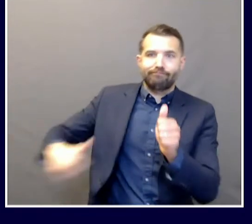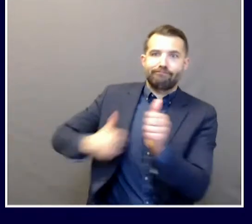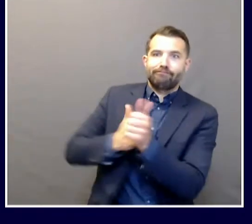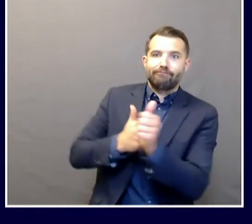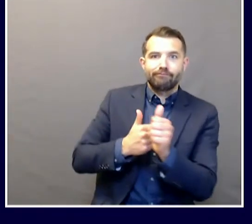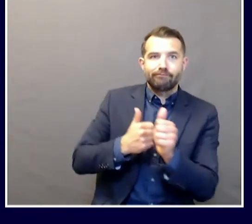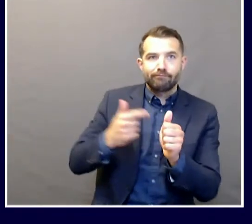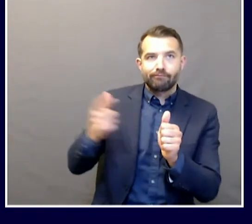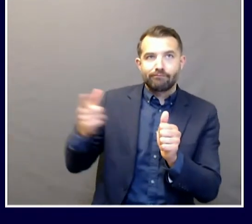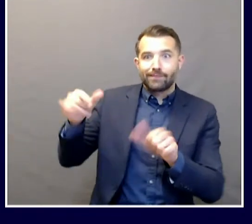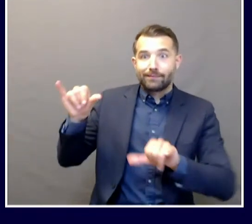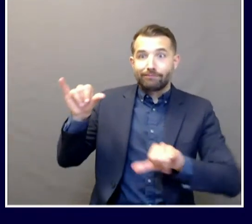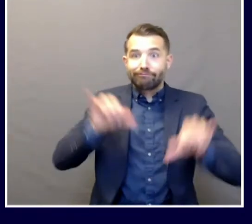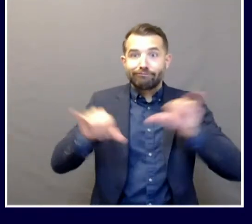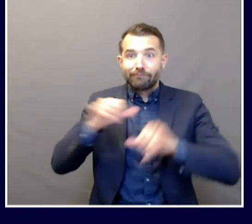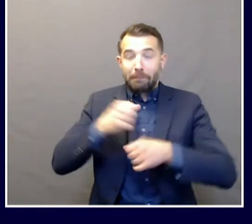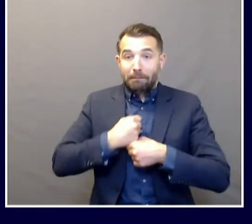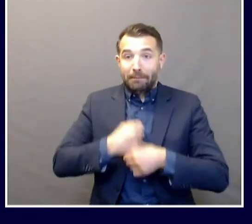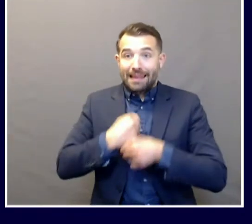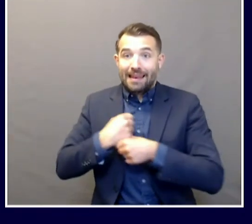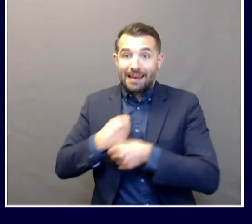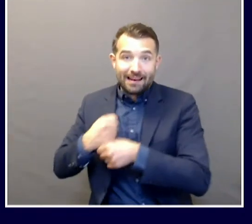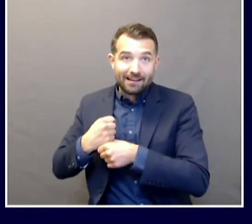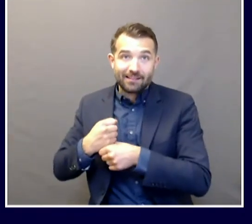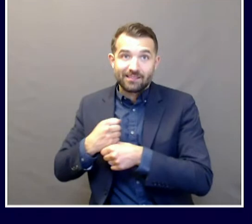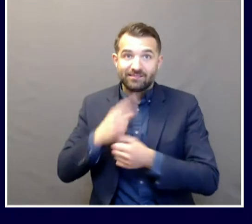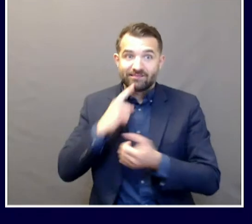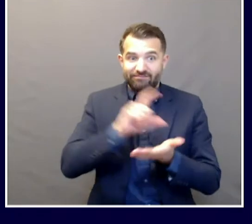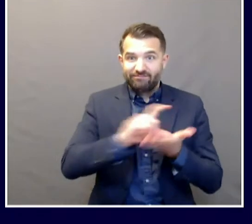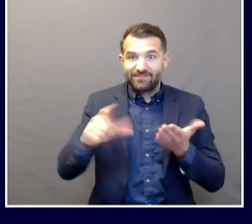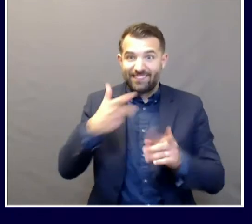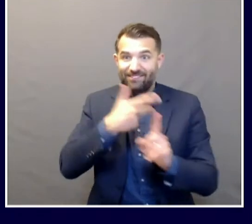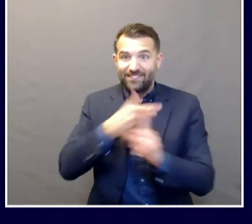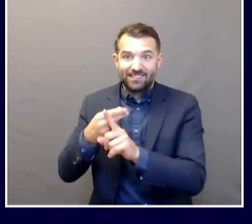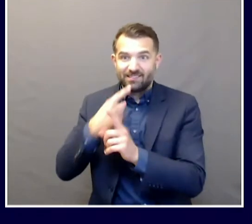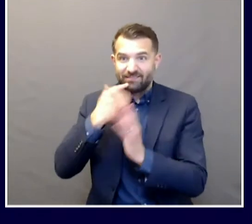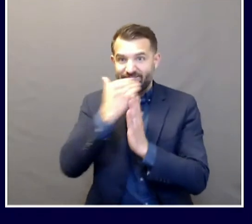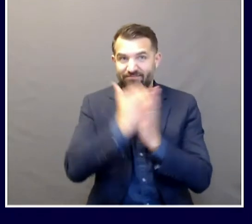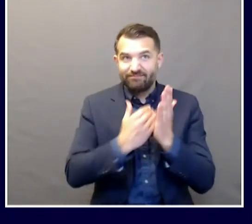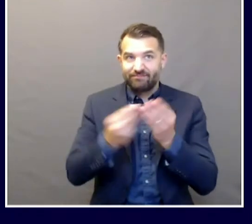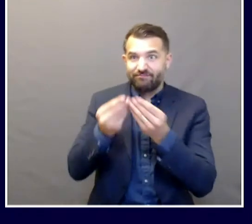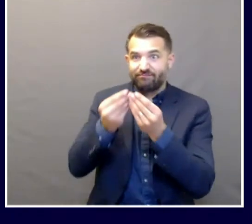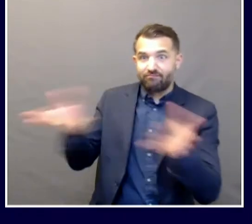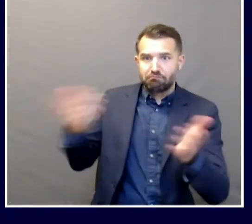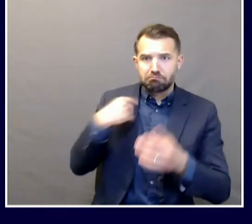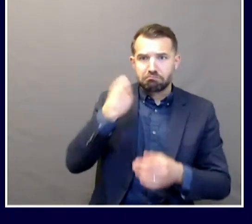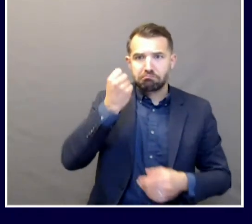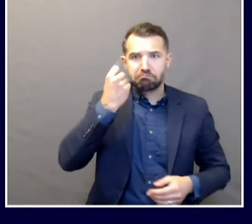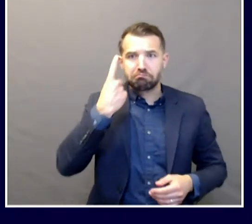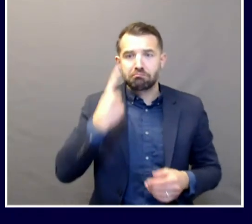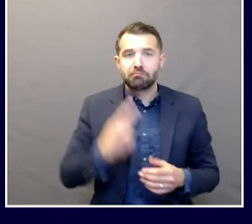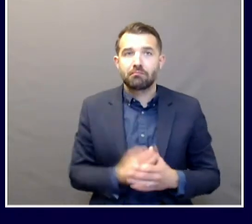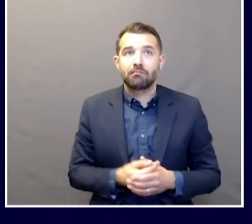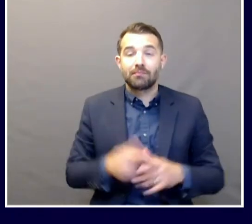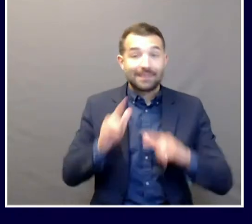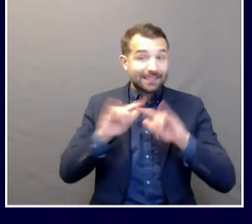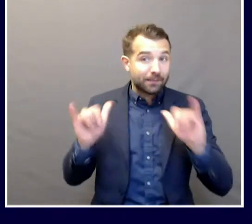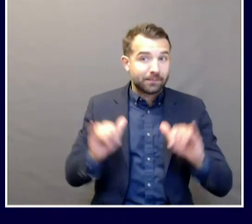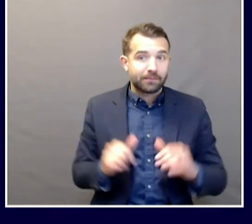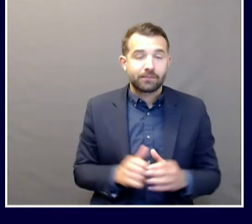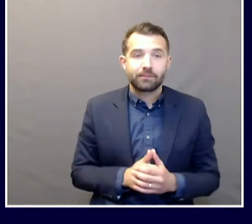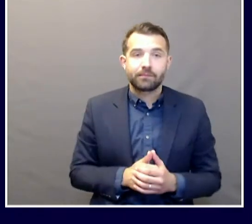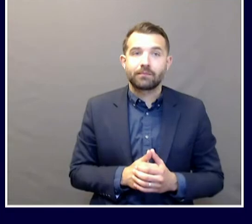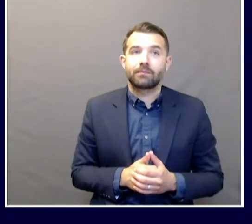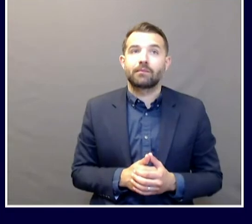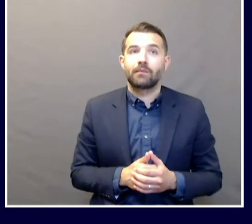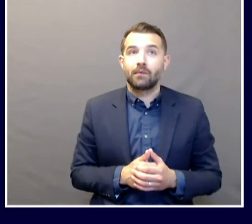is important to keep in mind the ways in which highly technical vaccines, particularly mRNA vaccines,